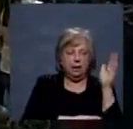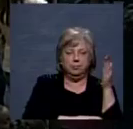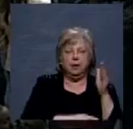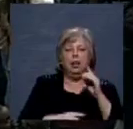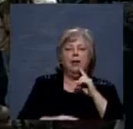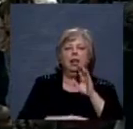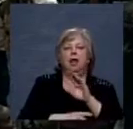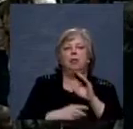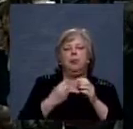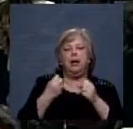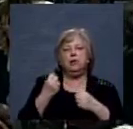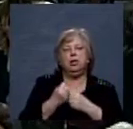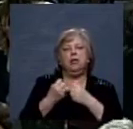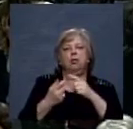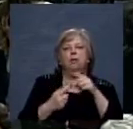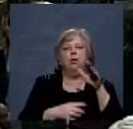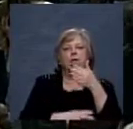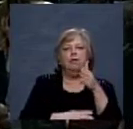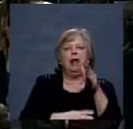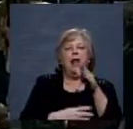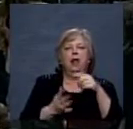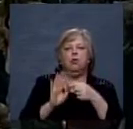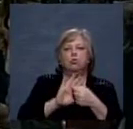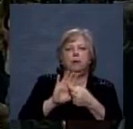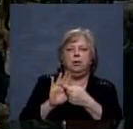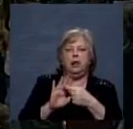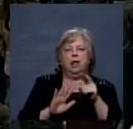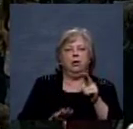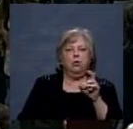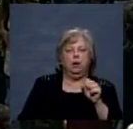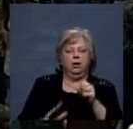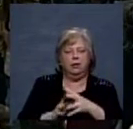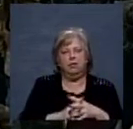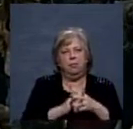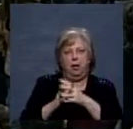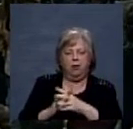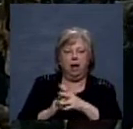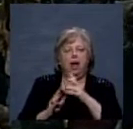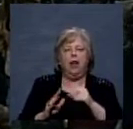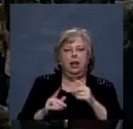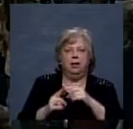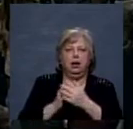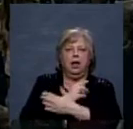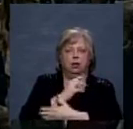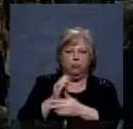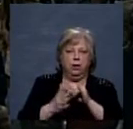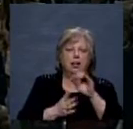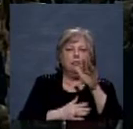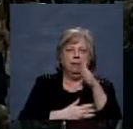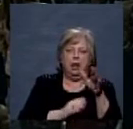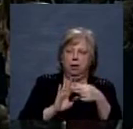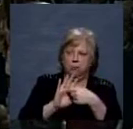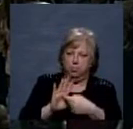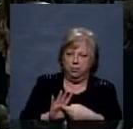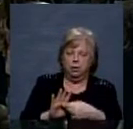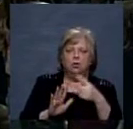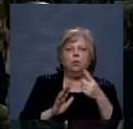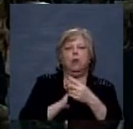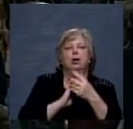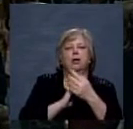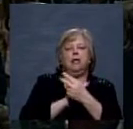I pledge allegiance to the flag of the United States of America and to the republic for which it stands, one nation,